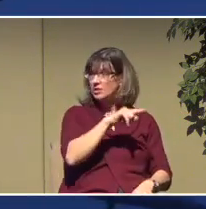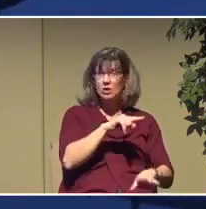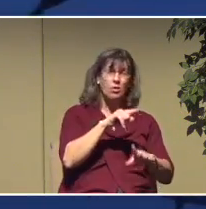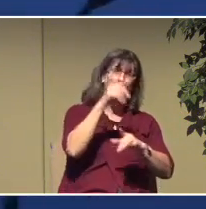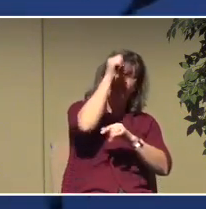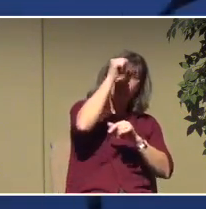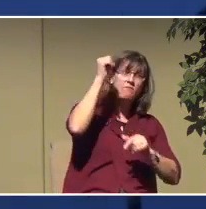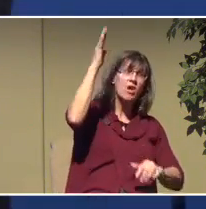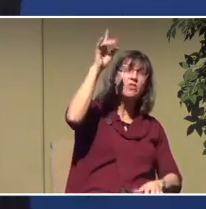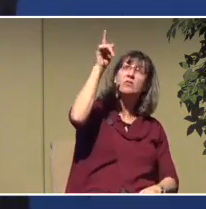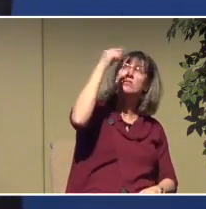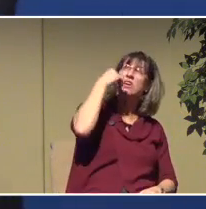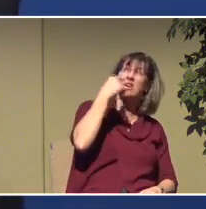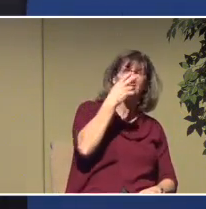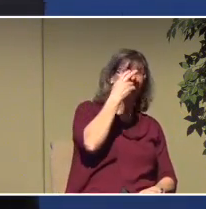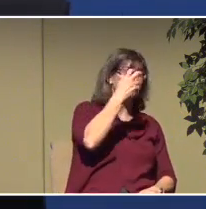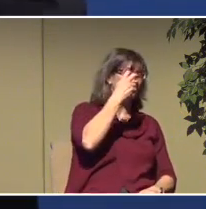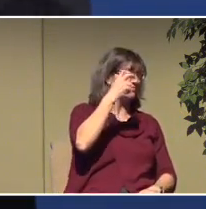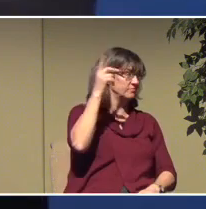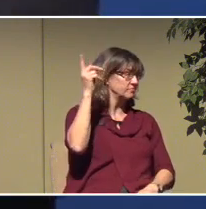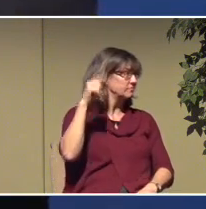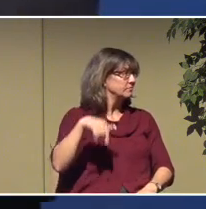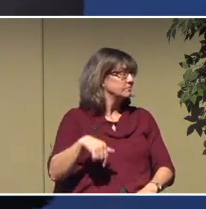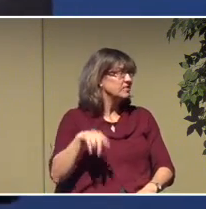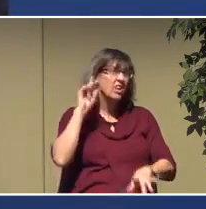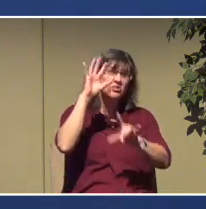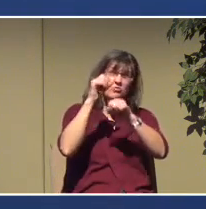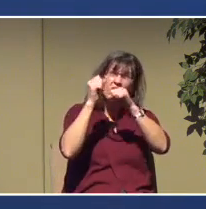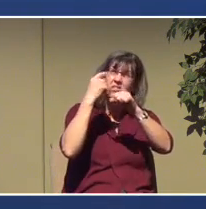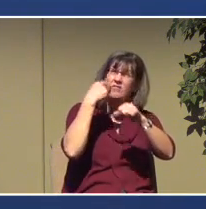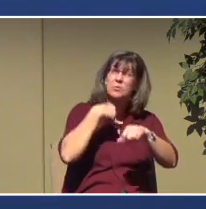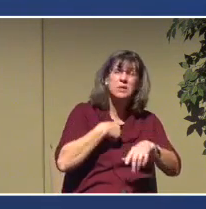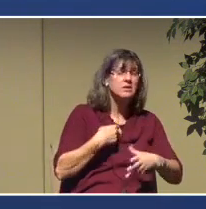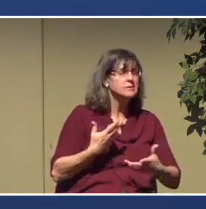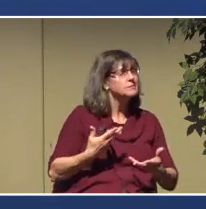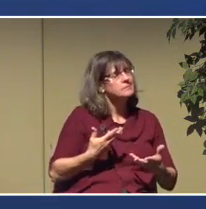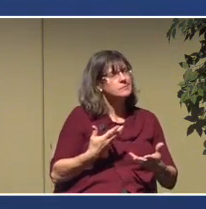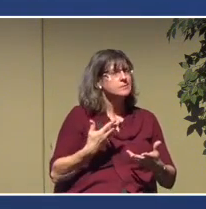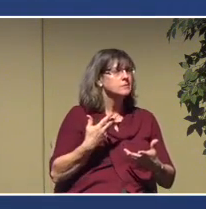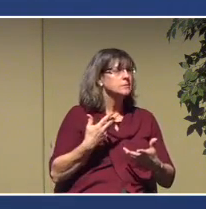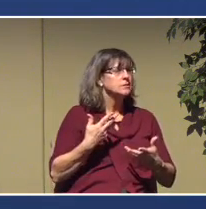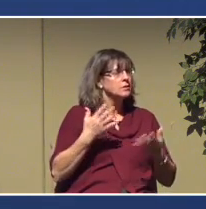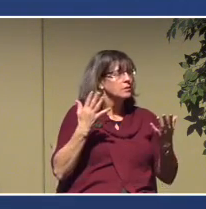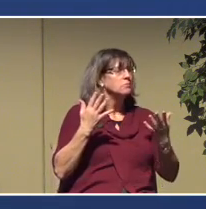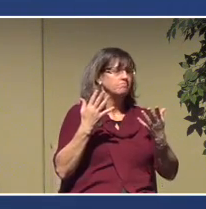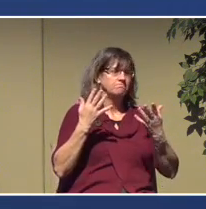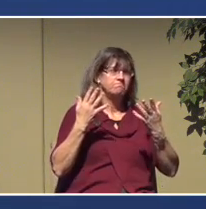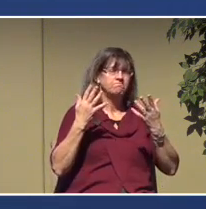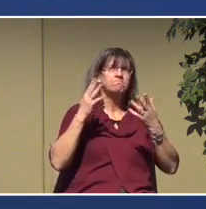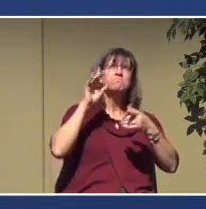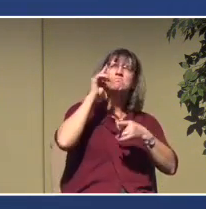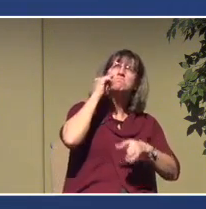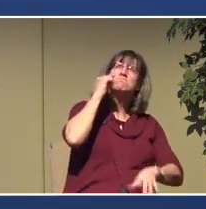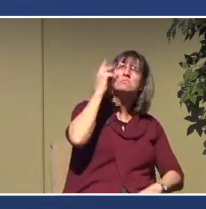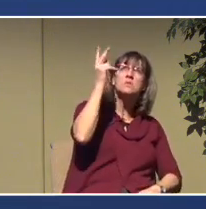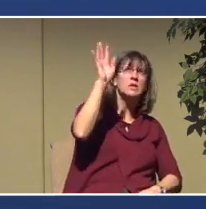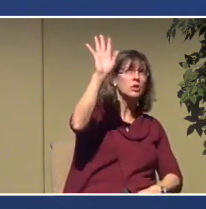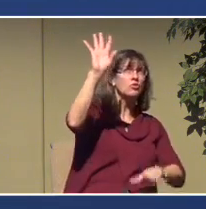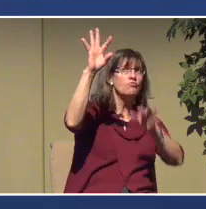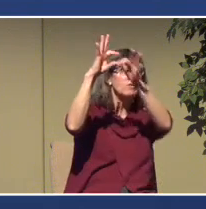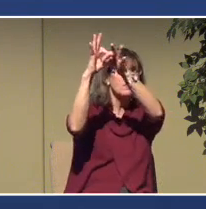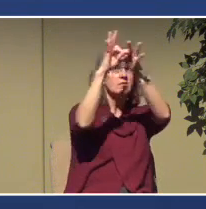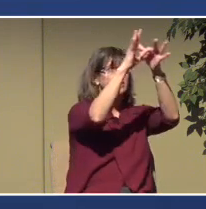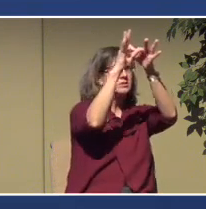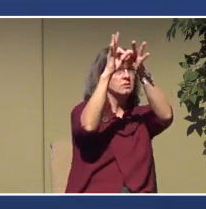whether he's strong enough or whether he cares about you, focus on Jesus and see what he's like and see how his relationship was with the